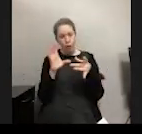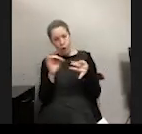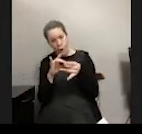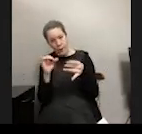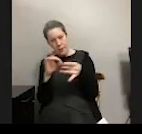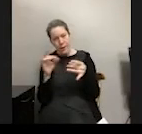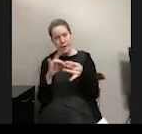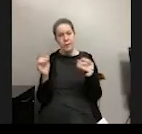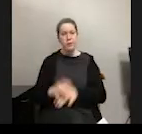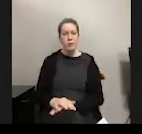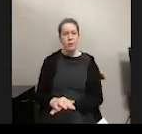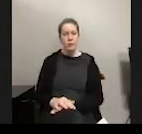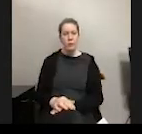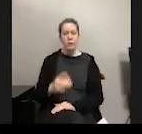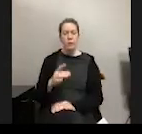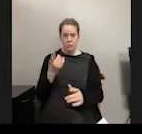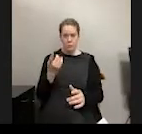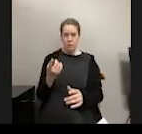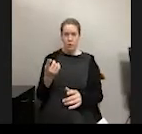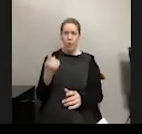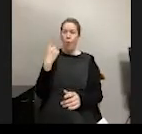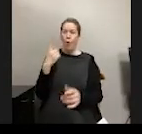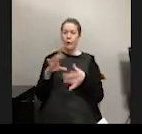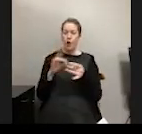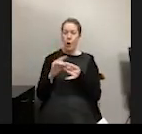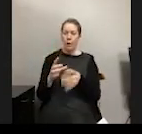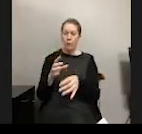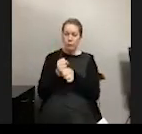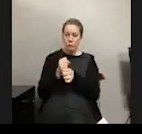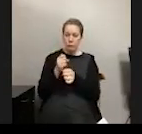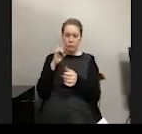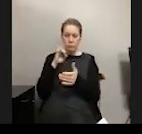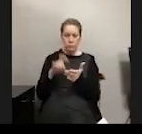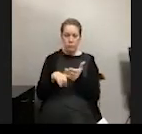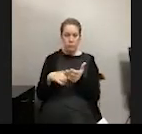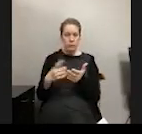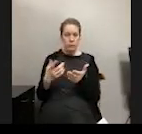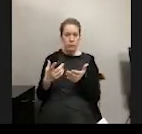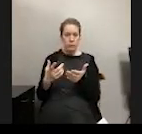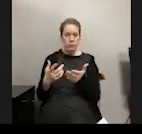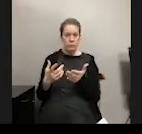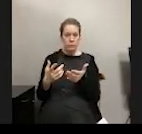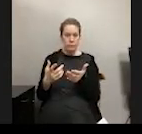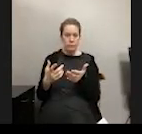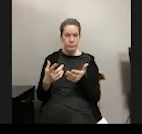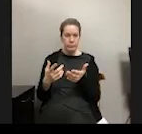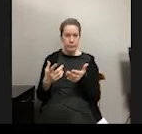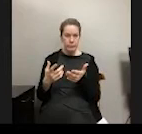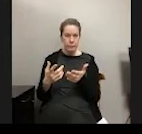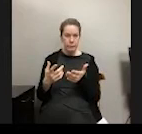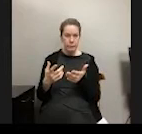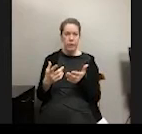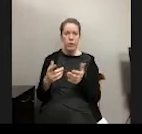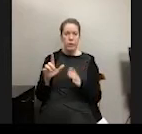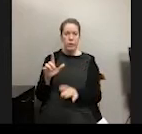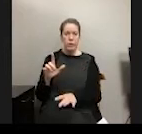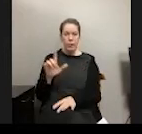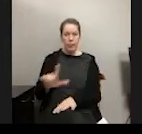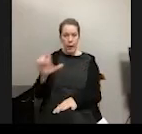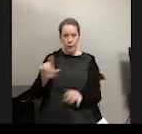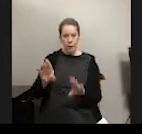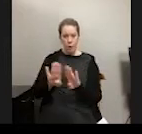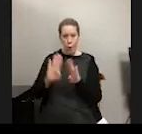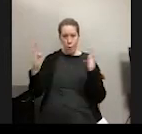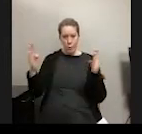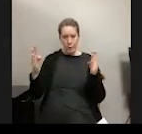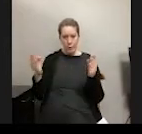acknowledge this one comment that we have received. Once the libraries open up again, there would also be a great vehicle for receiving feedback from the public, as